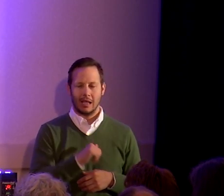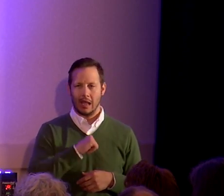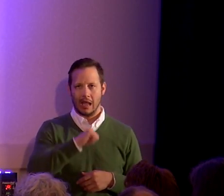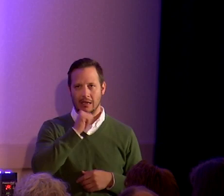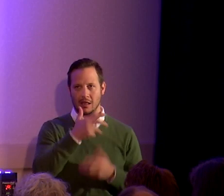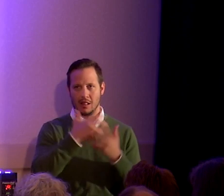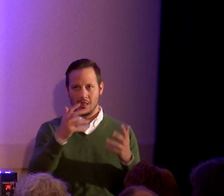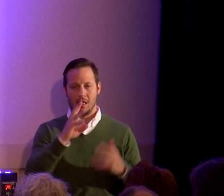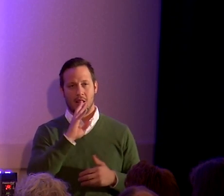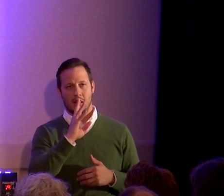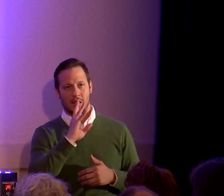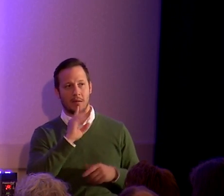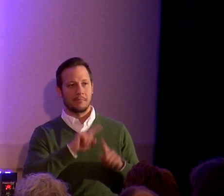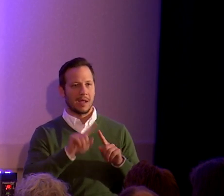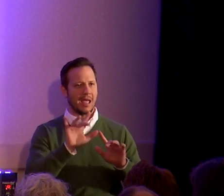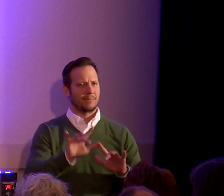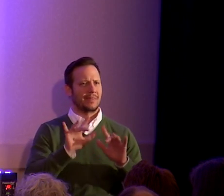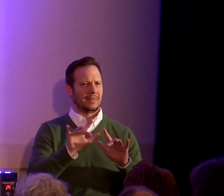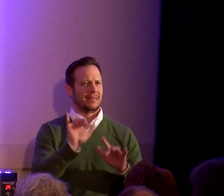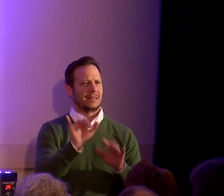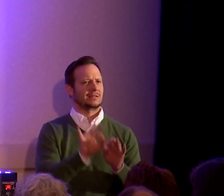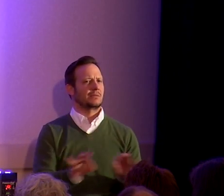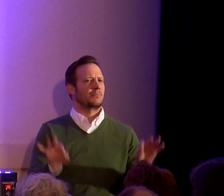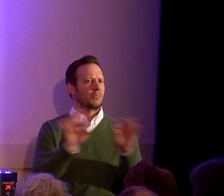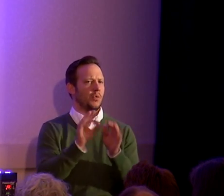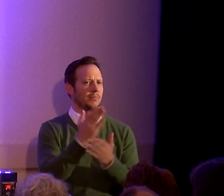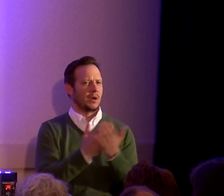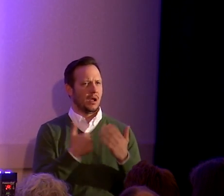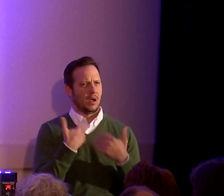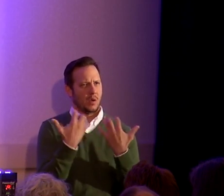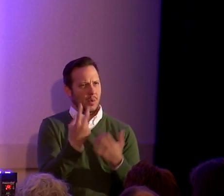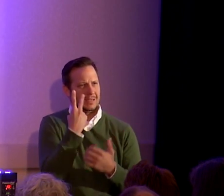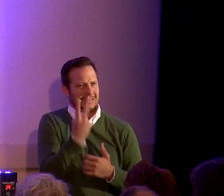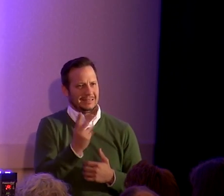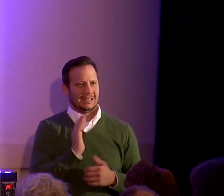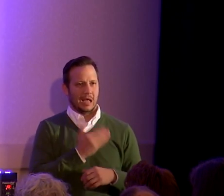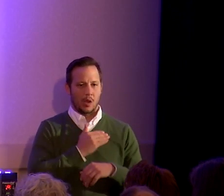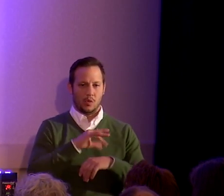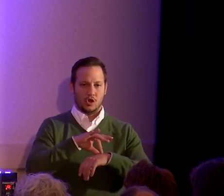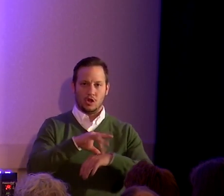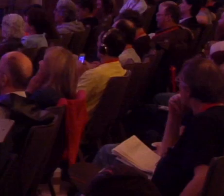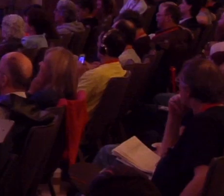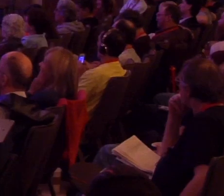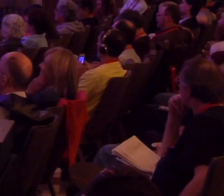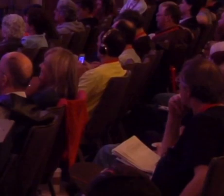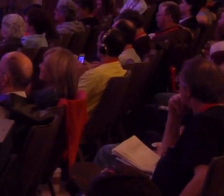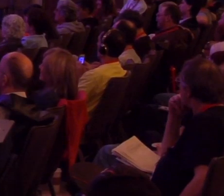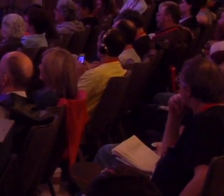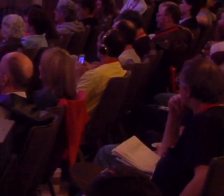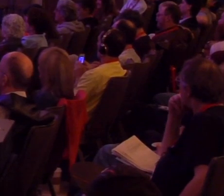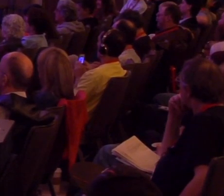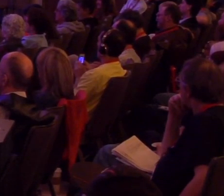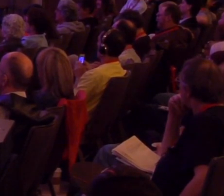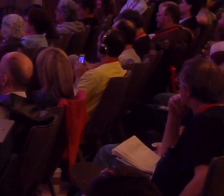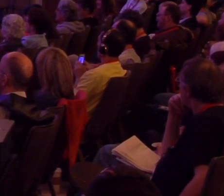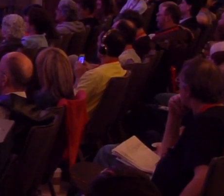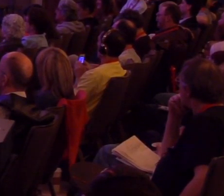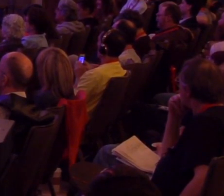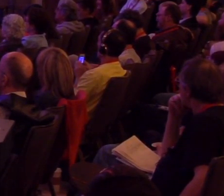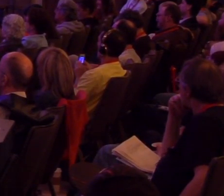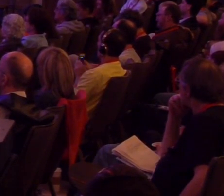just think that empathy is kind of an important thing because I would like to see our planet succeed. And right